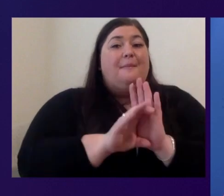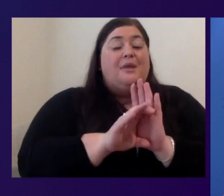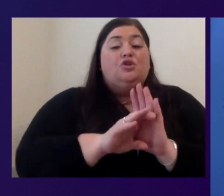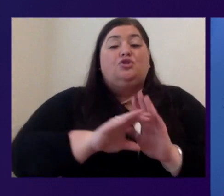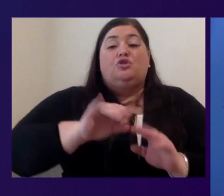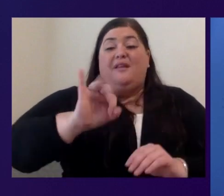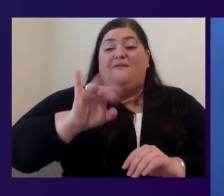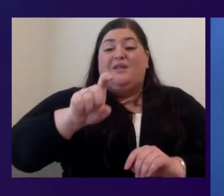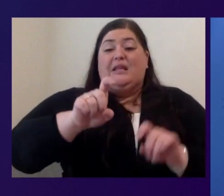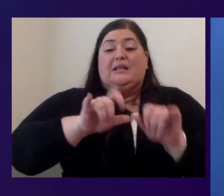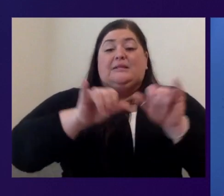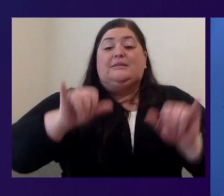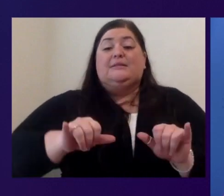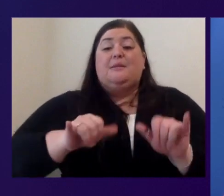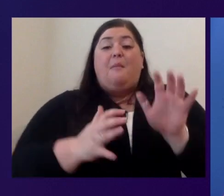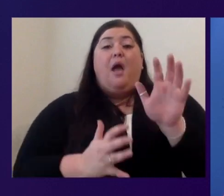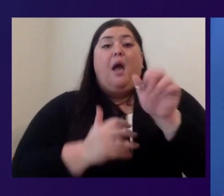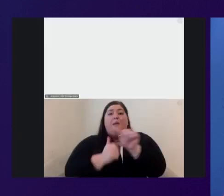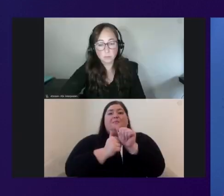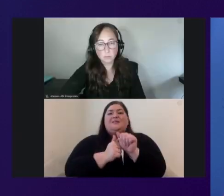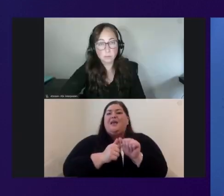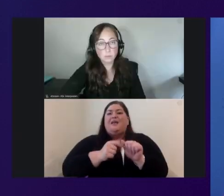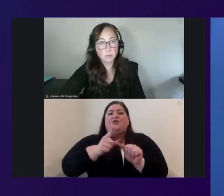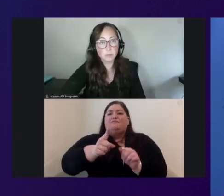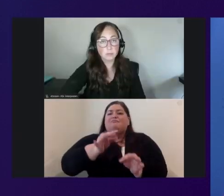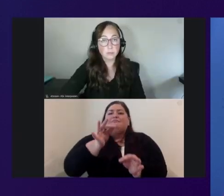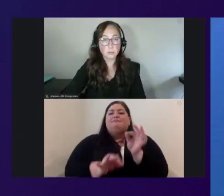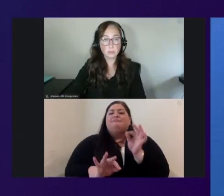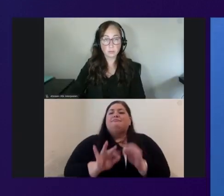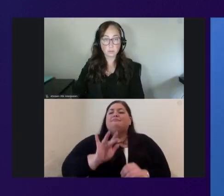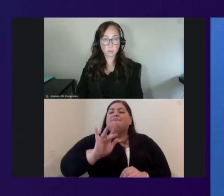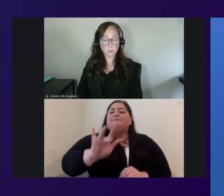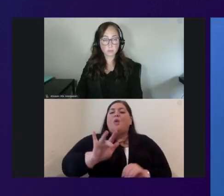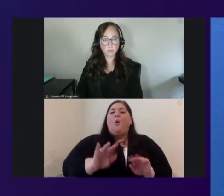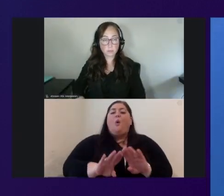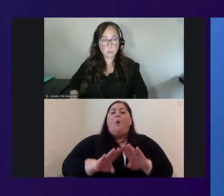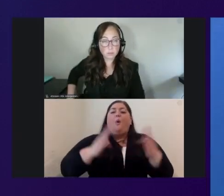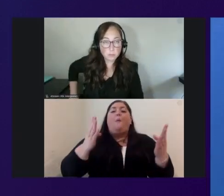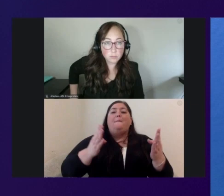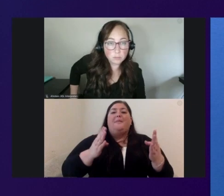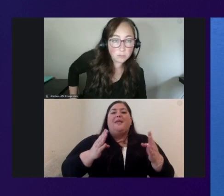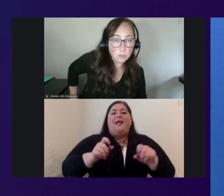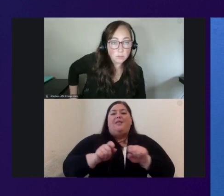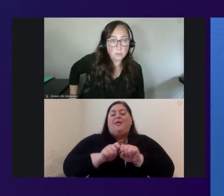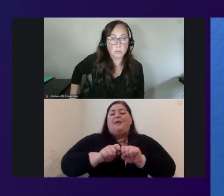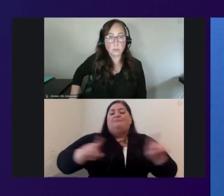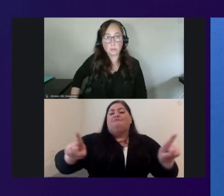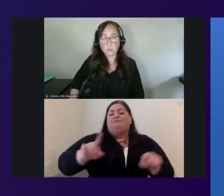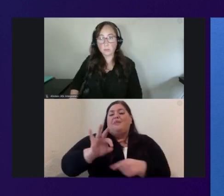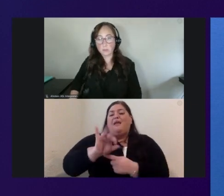it's just a matter of opening that up, installing the new version, and sending it out to your fleet of machines that's then